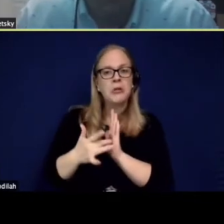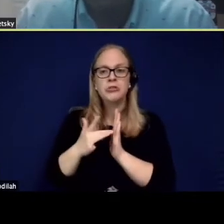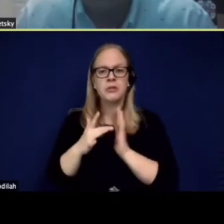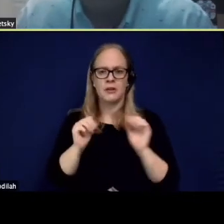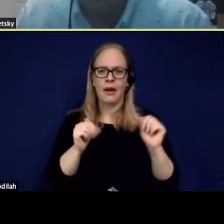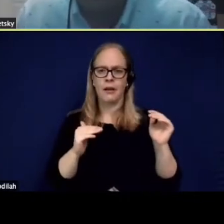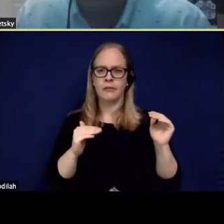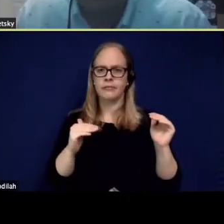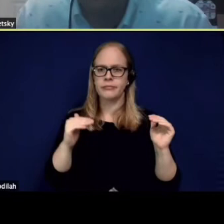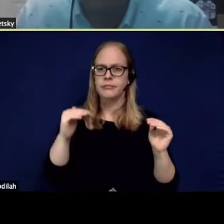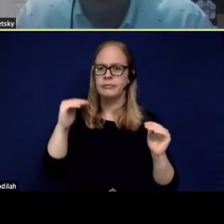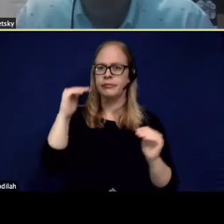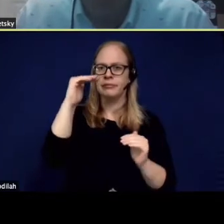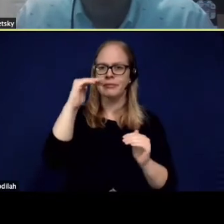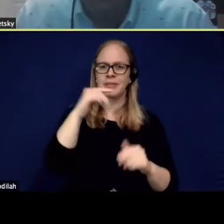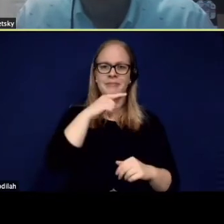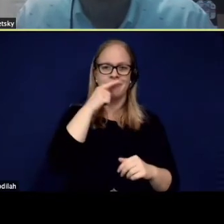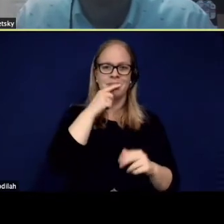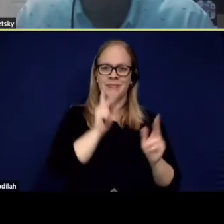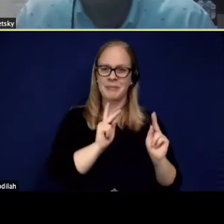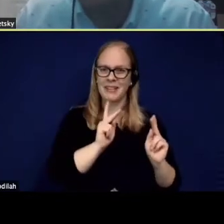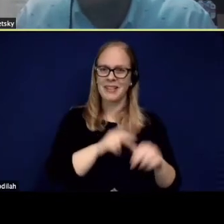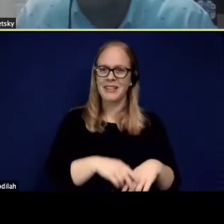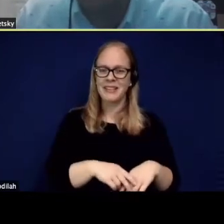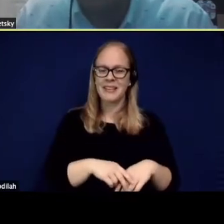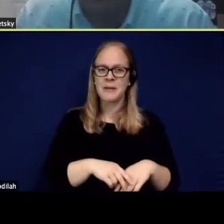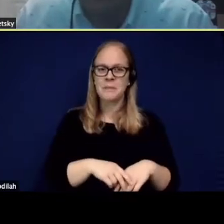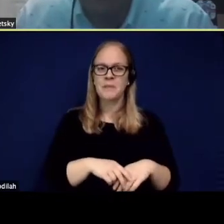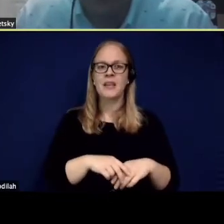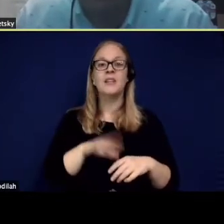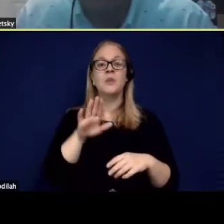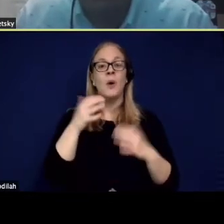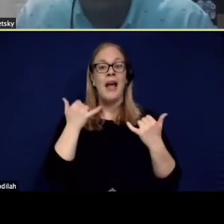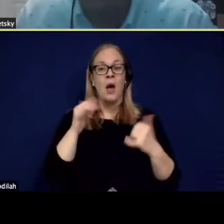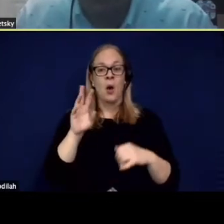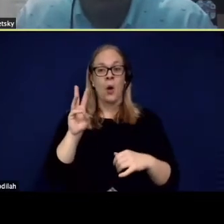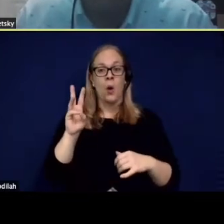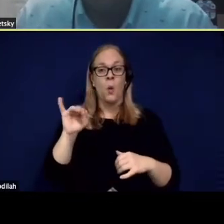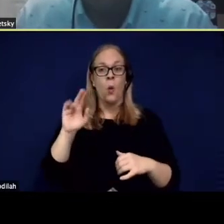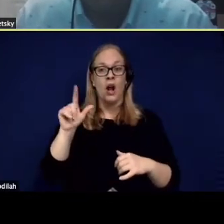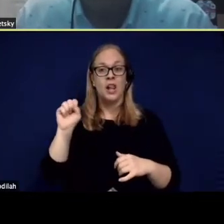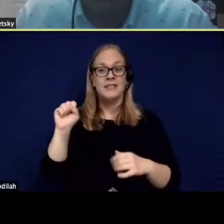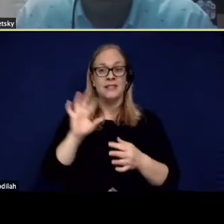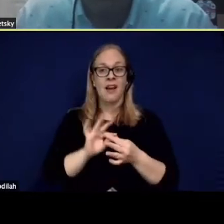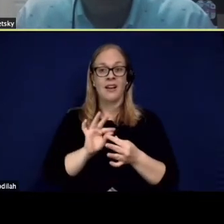So wireless hearing aid connectivity. So perhaps this is the greatest hearing aid advance of all.